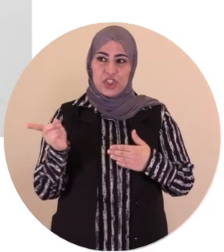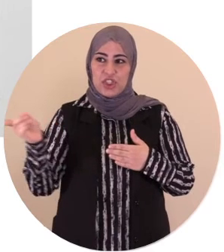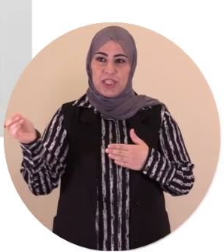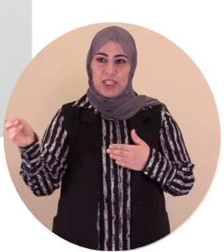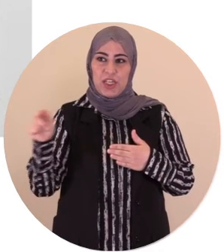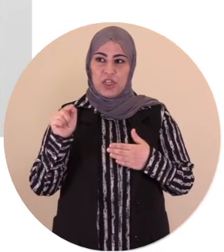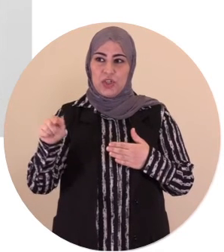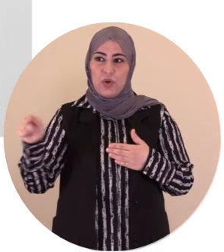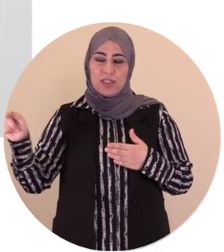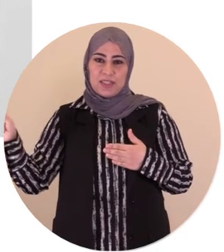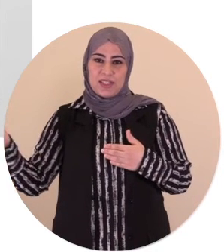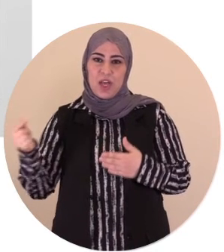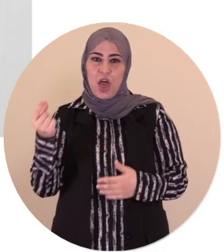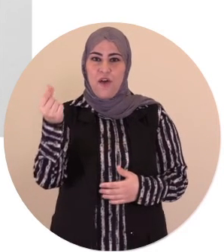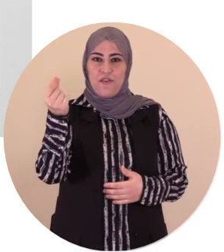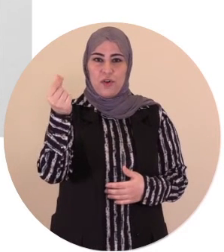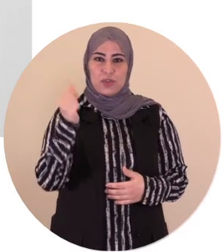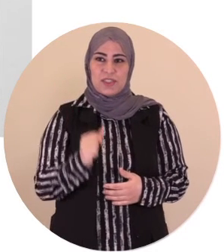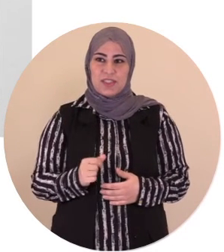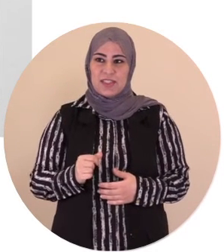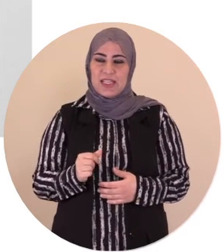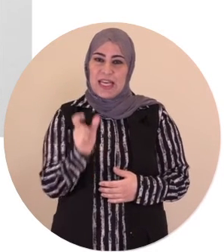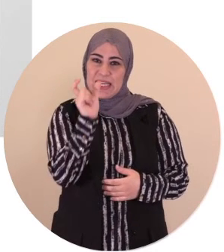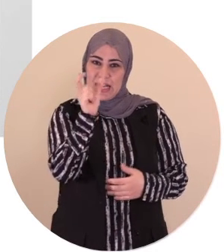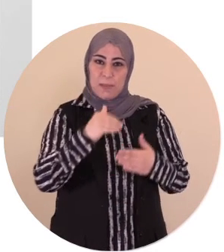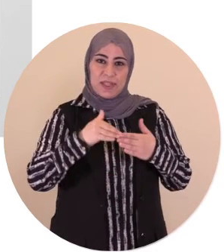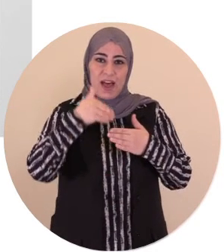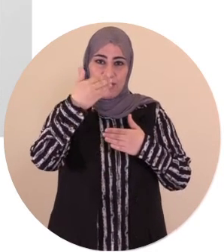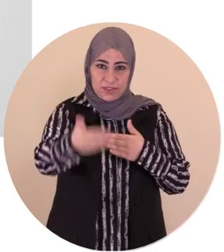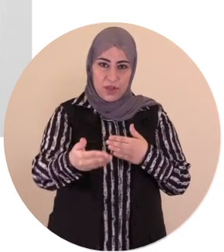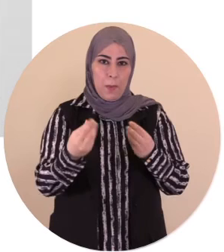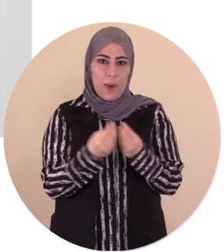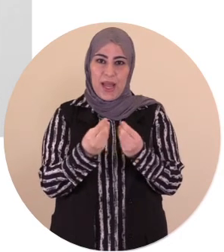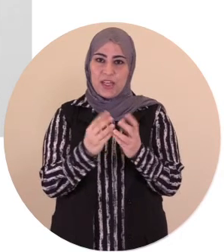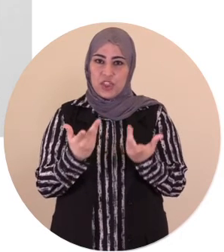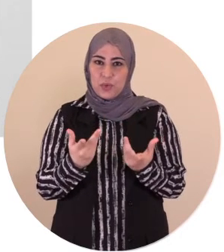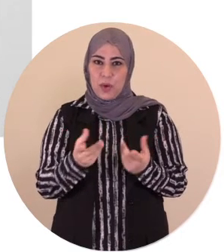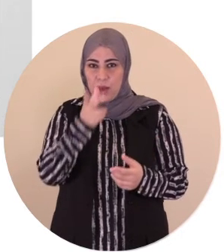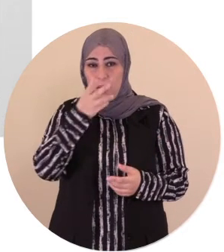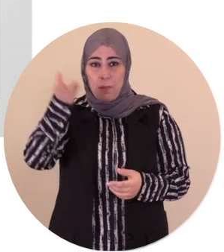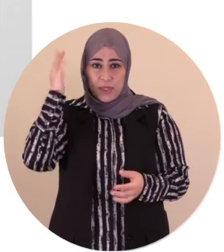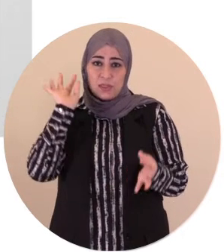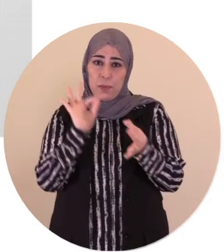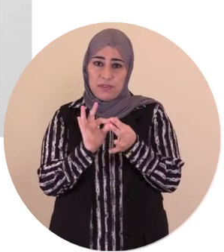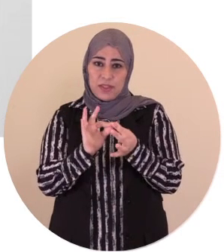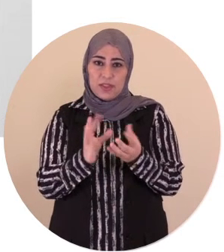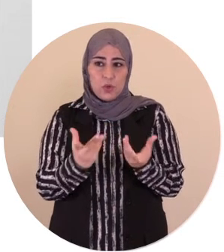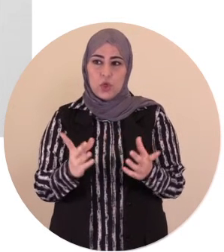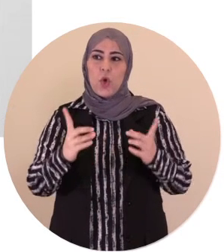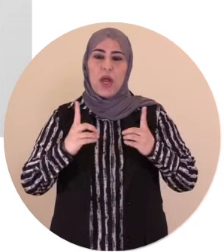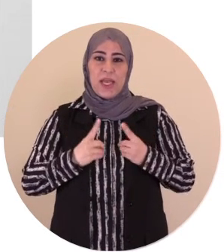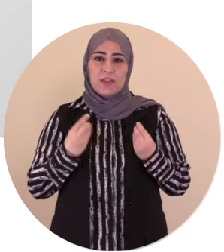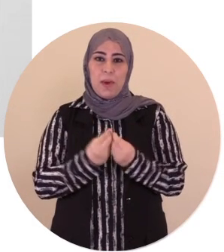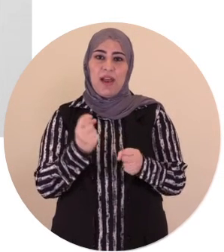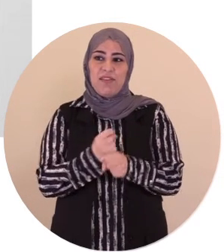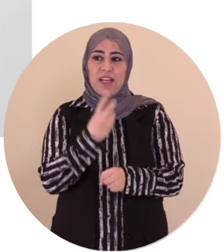what? Past perfect or the regular past? What do you think? After she had collected. Excellent. You're getting